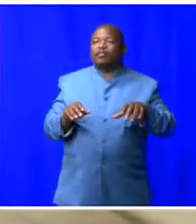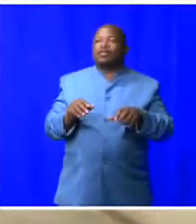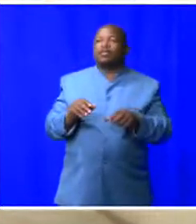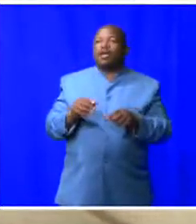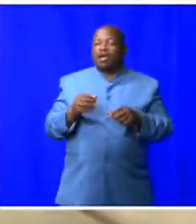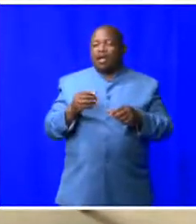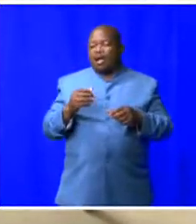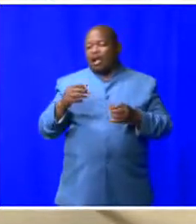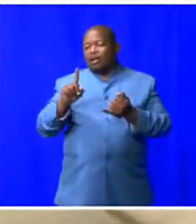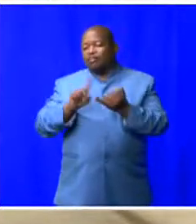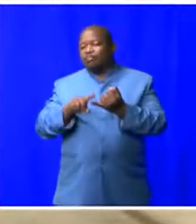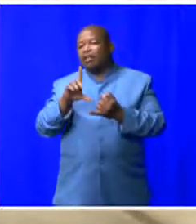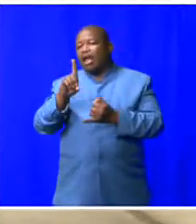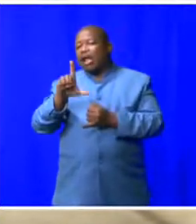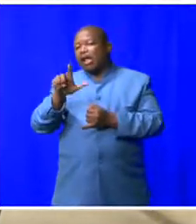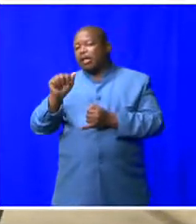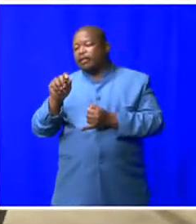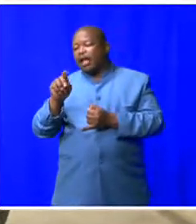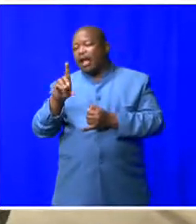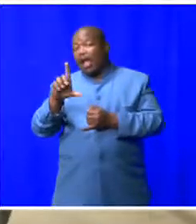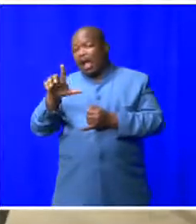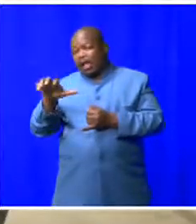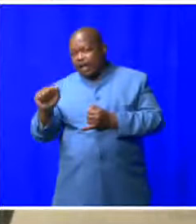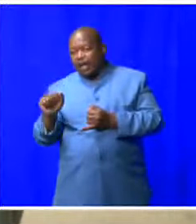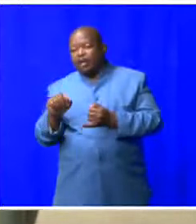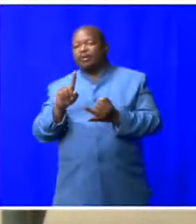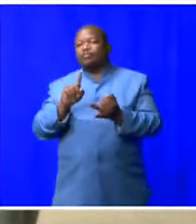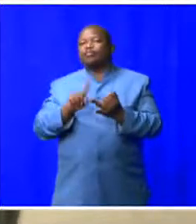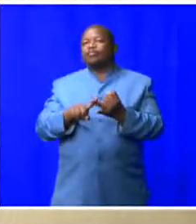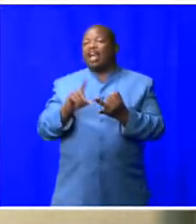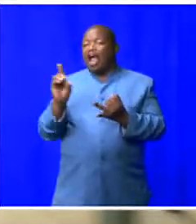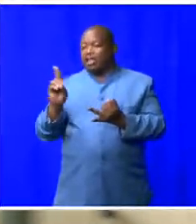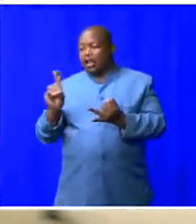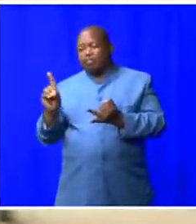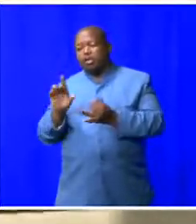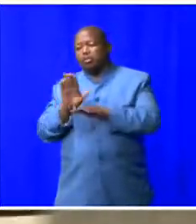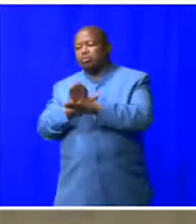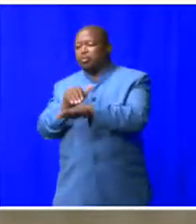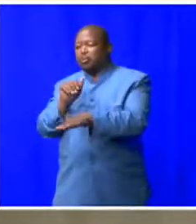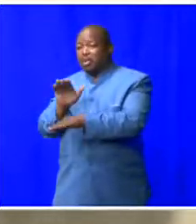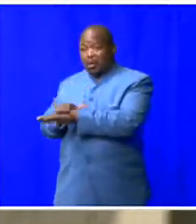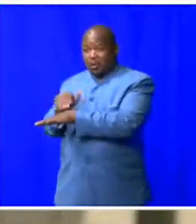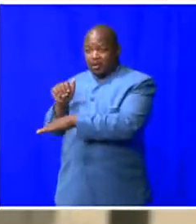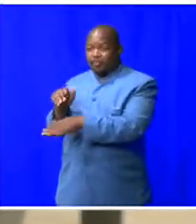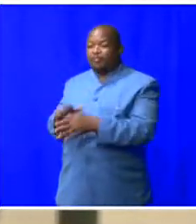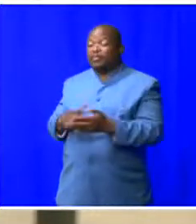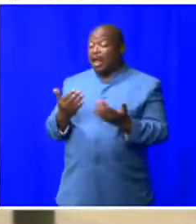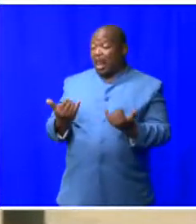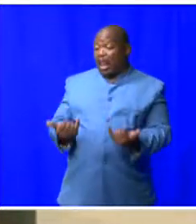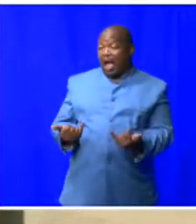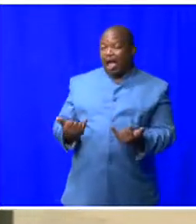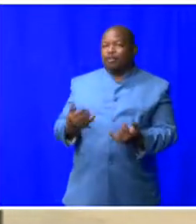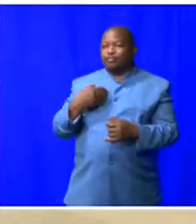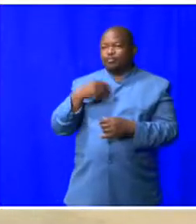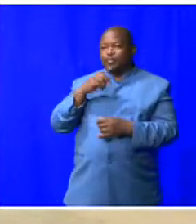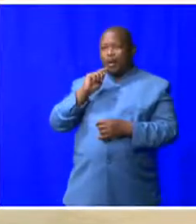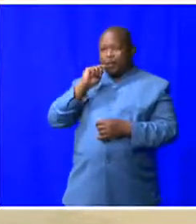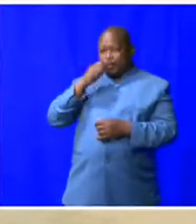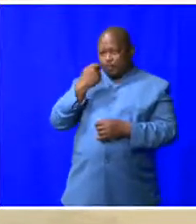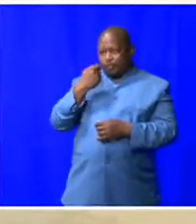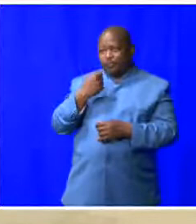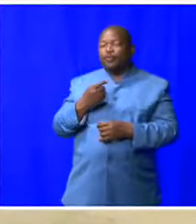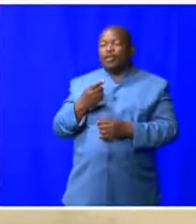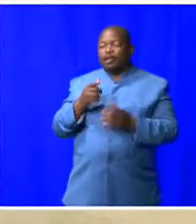kusede kudladla wanda kusede nakudlamini condom ndawubinza binza kancane nje nkosi ngimcele ukuthi umlangeni sekakukhombise